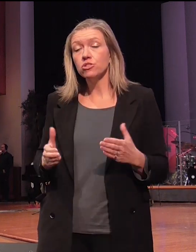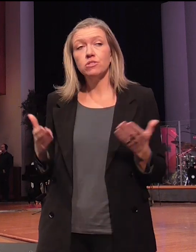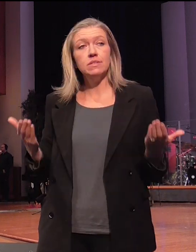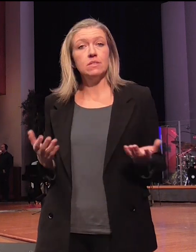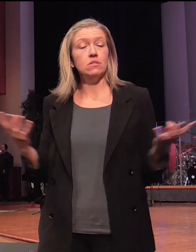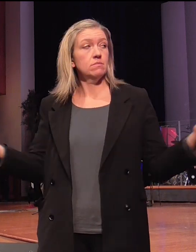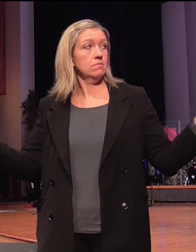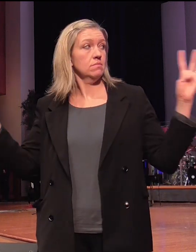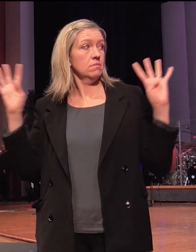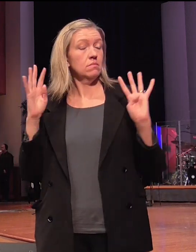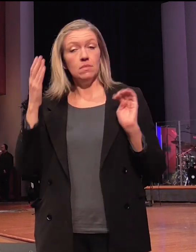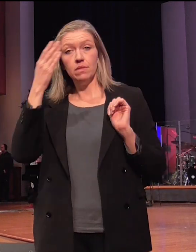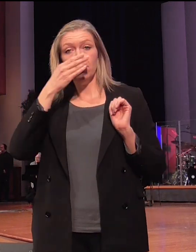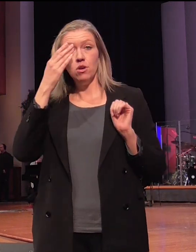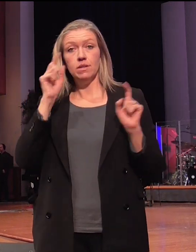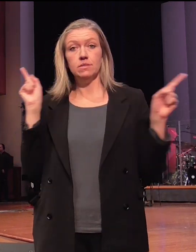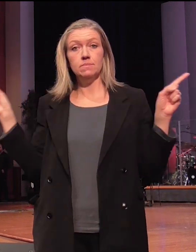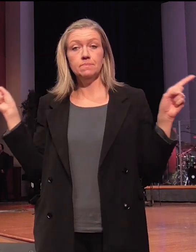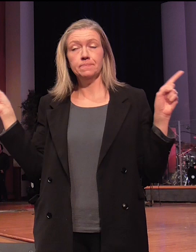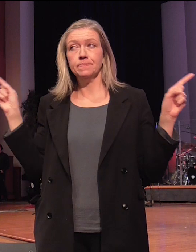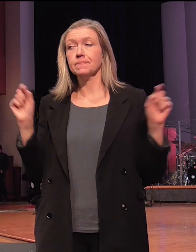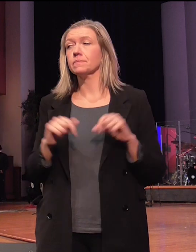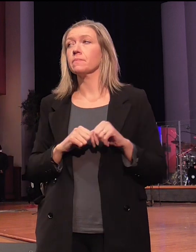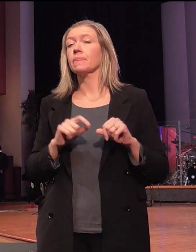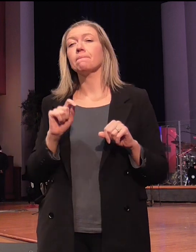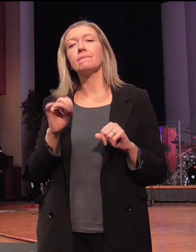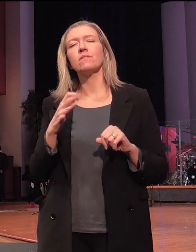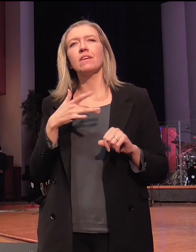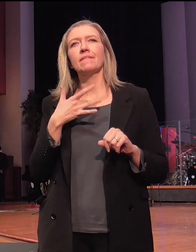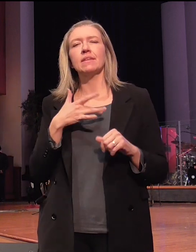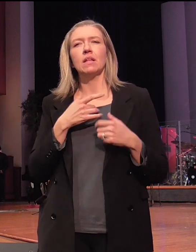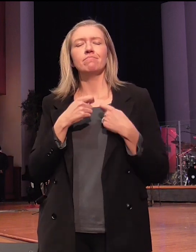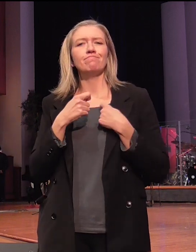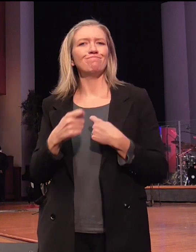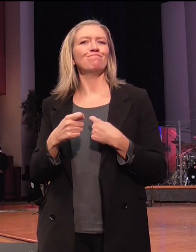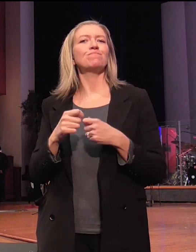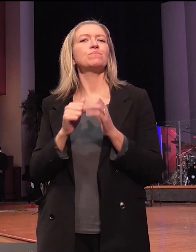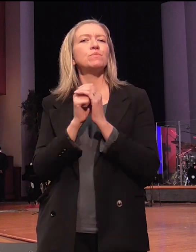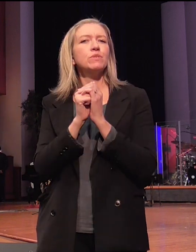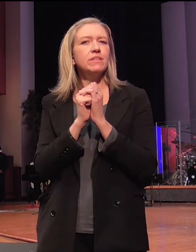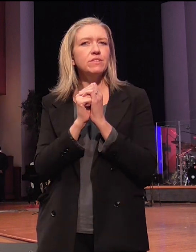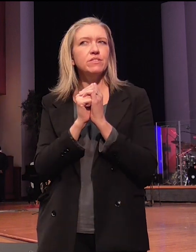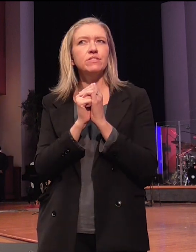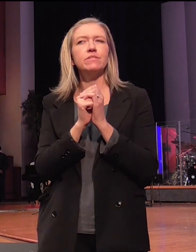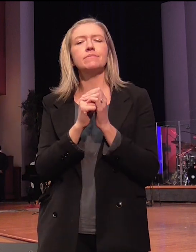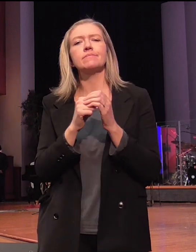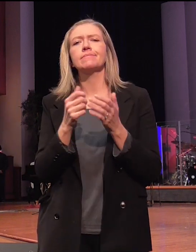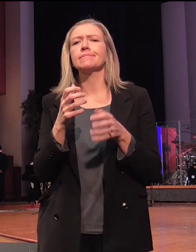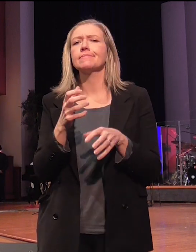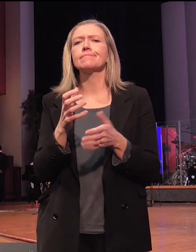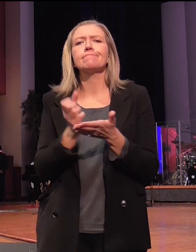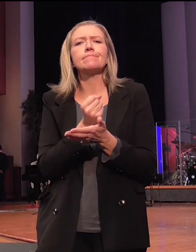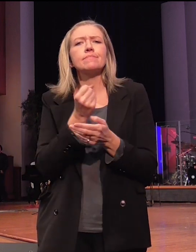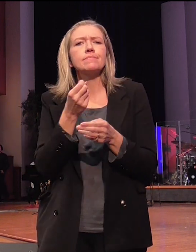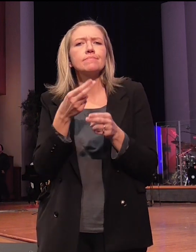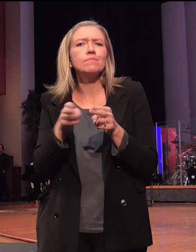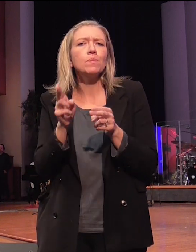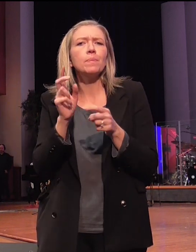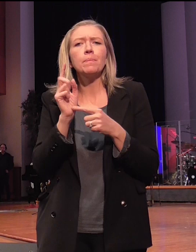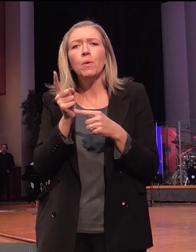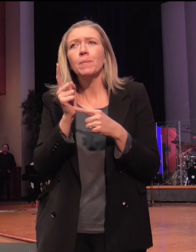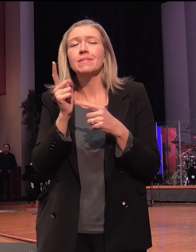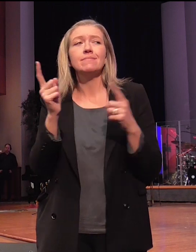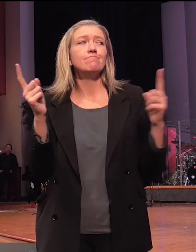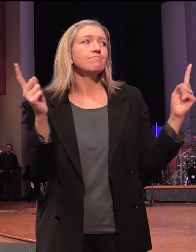down front on either side. And if prayer is calling to your heart, just take a moment or two and be with one of them for